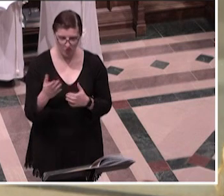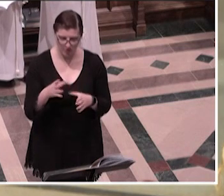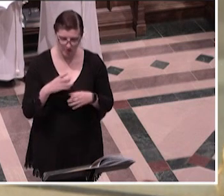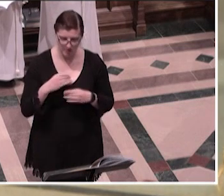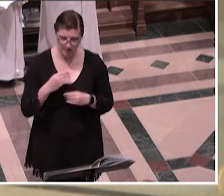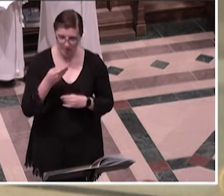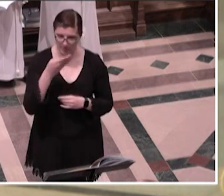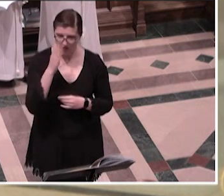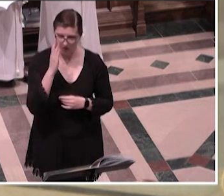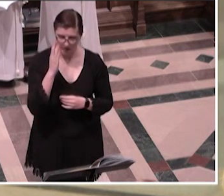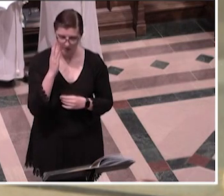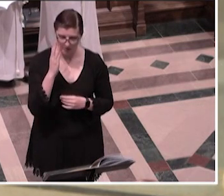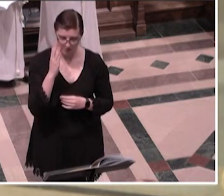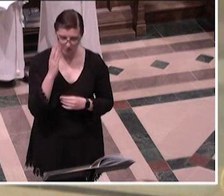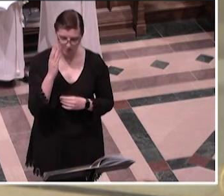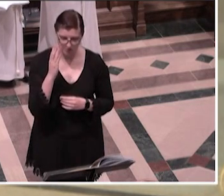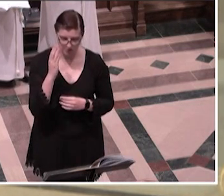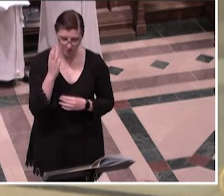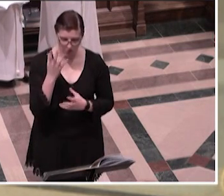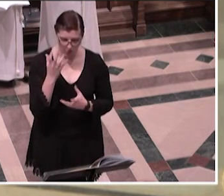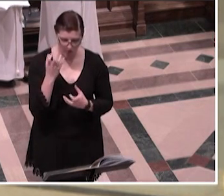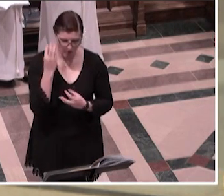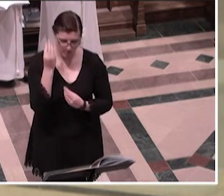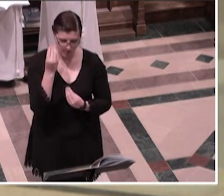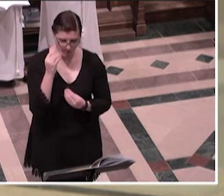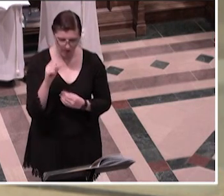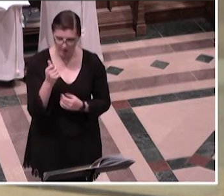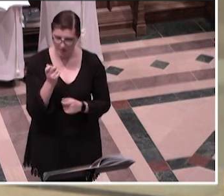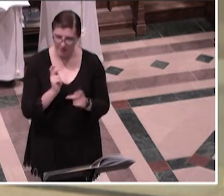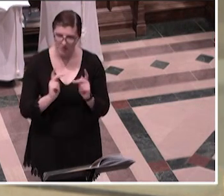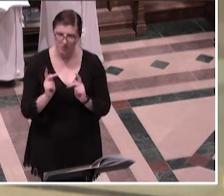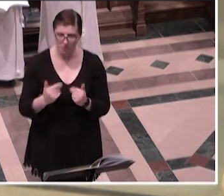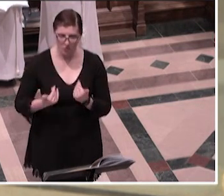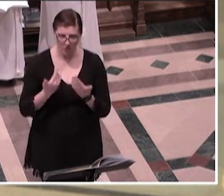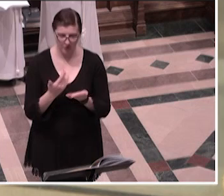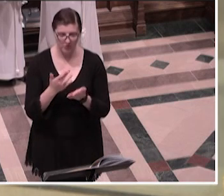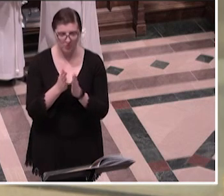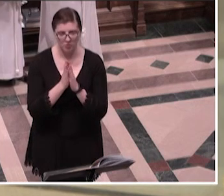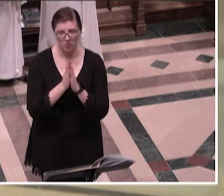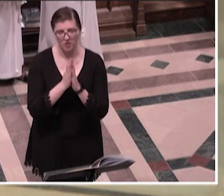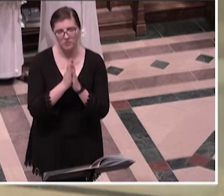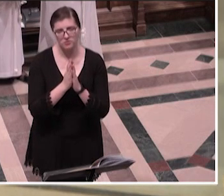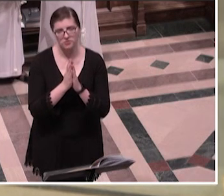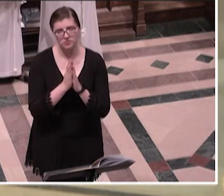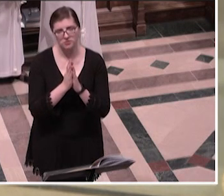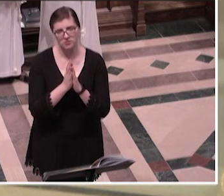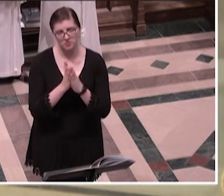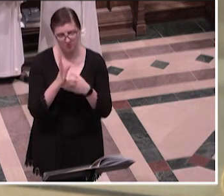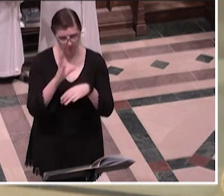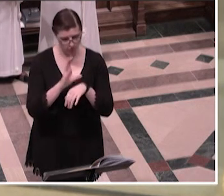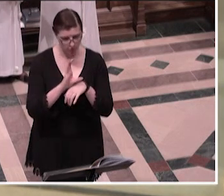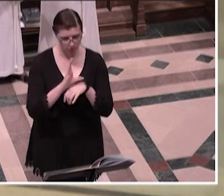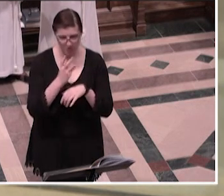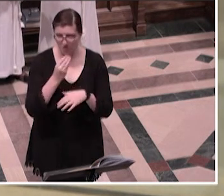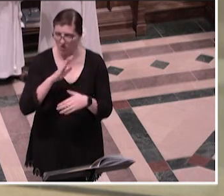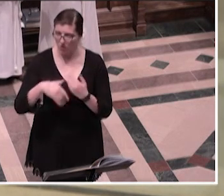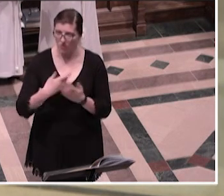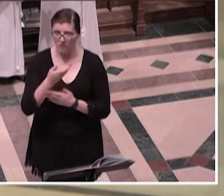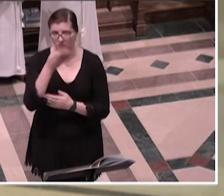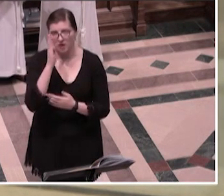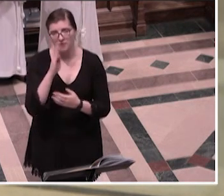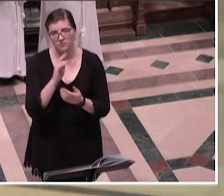of others, offering our prayers on behalf of God's church and all of God's creation.